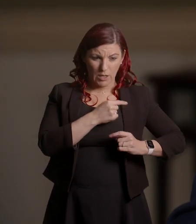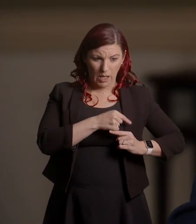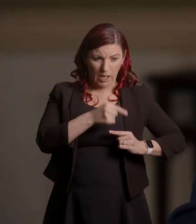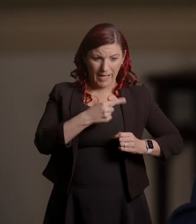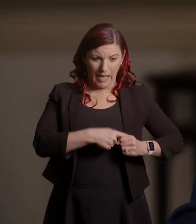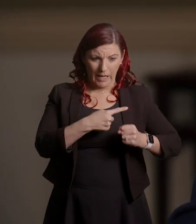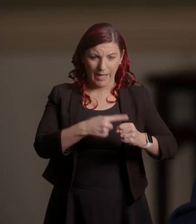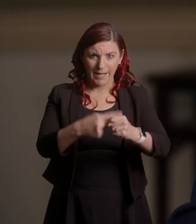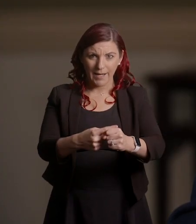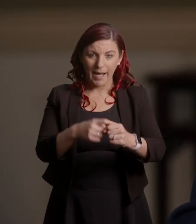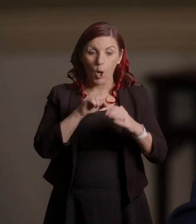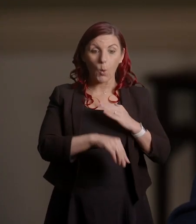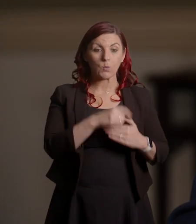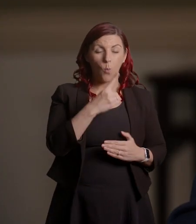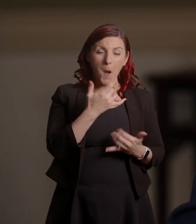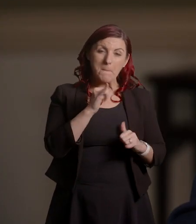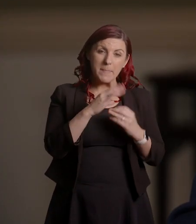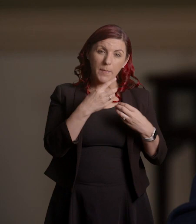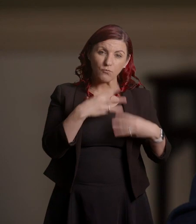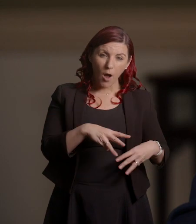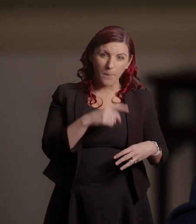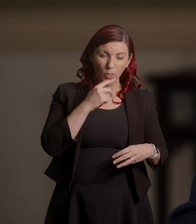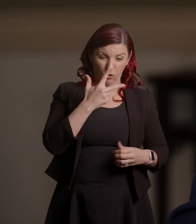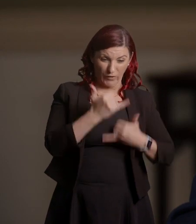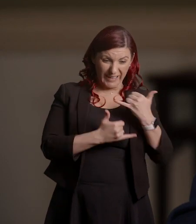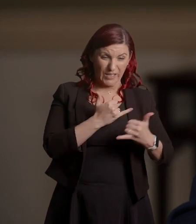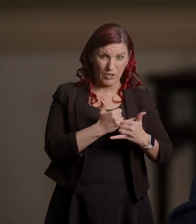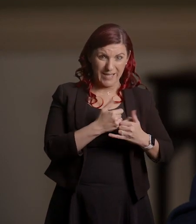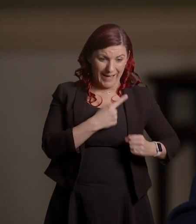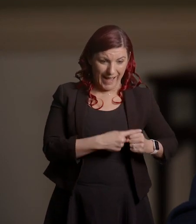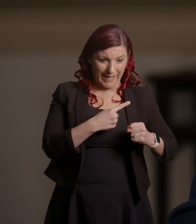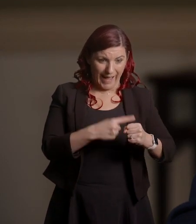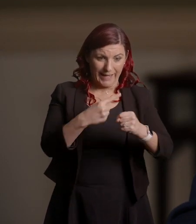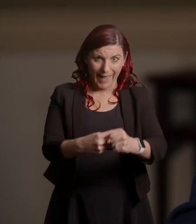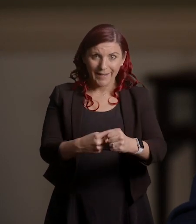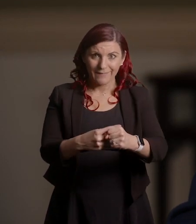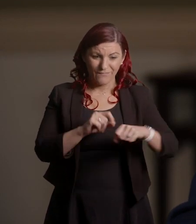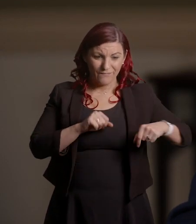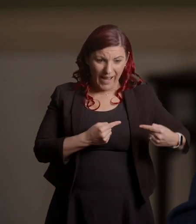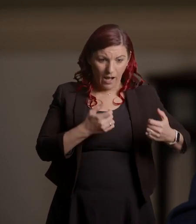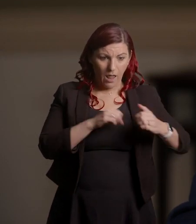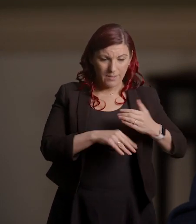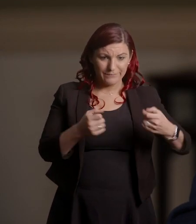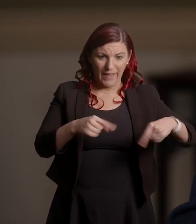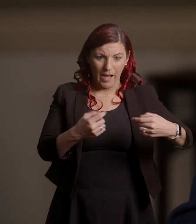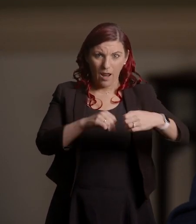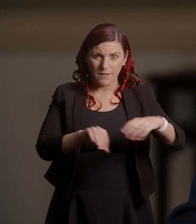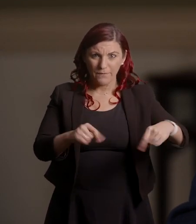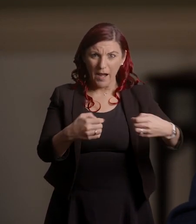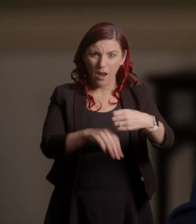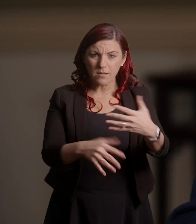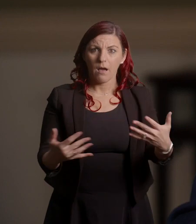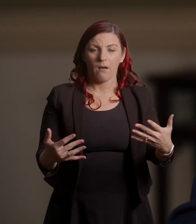1, okay, something might have gone wrong, but what was happening for 3 years in a row that we weren't getting over the line? So it did cause us to